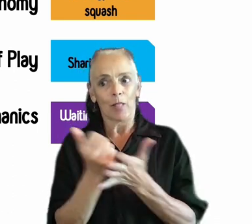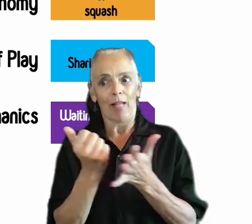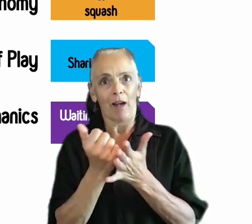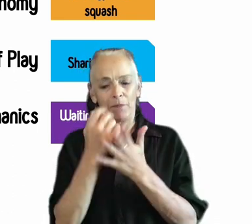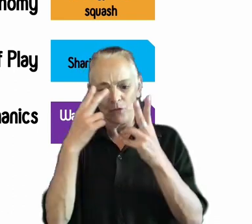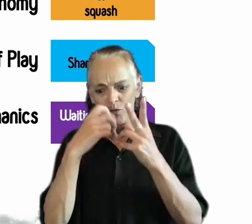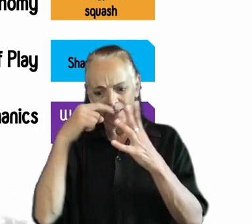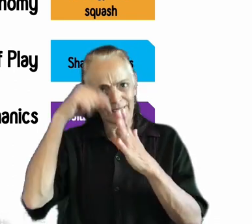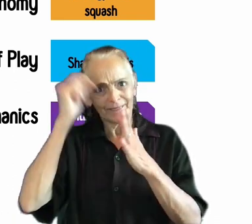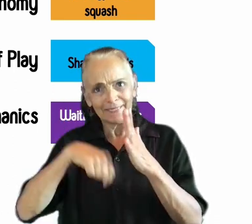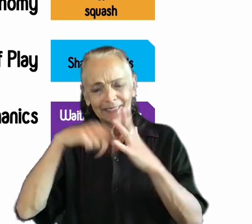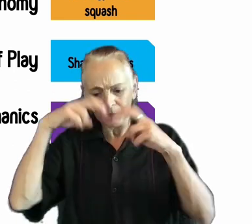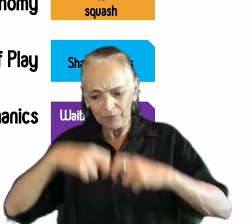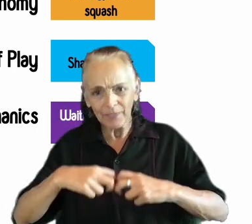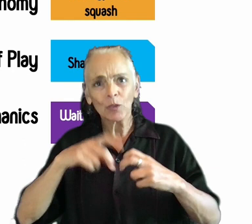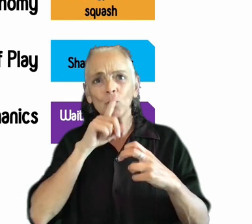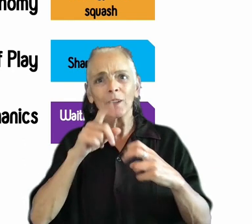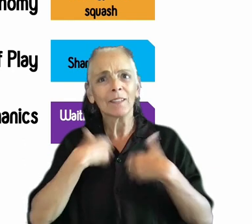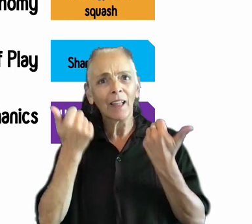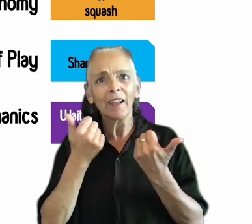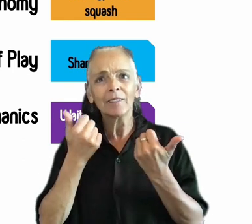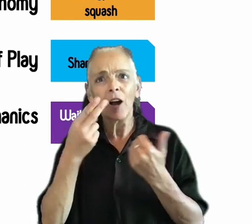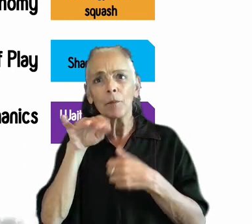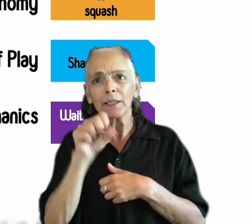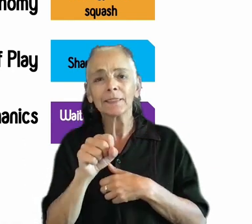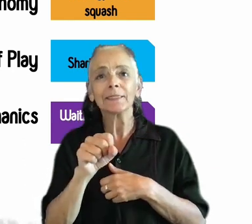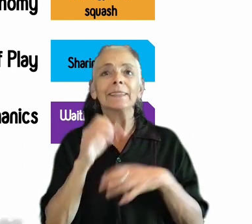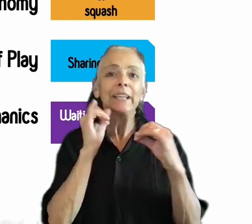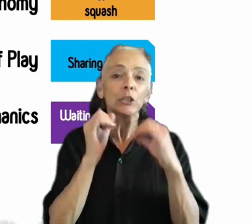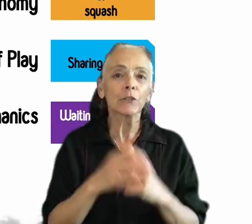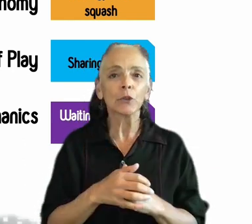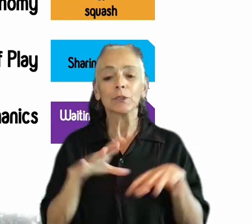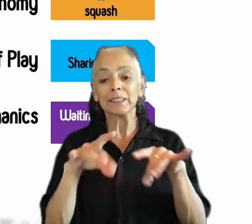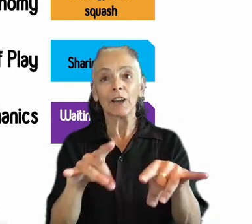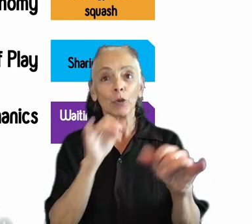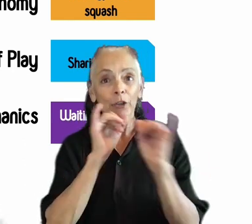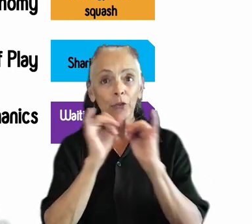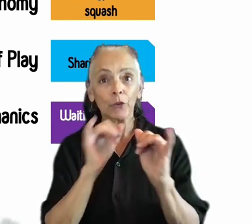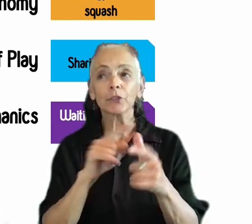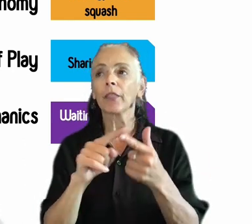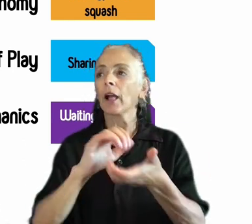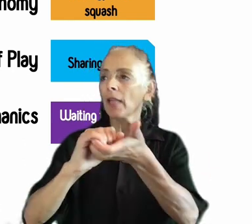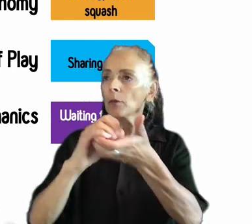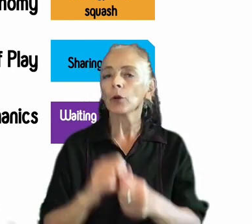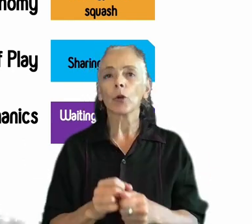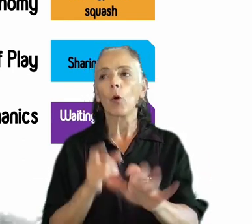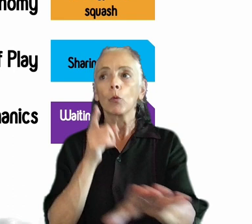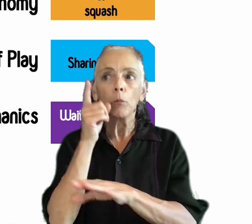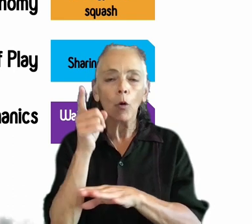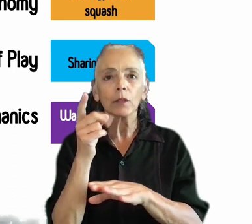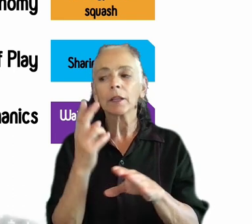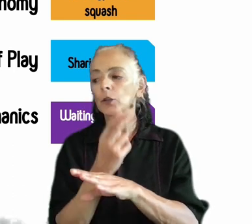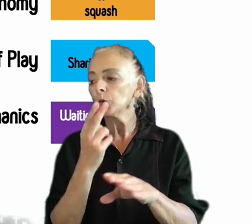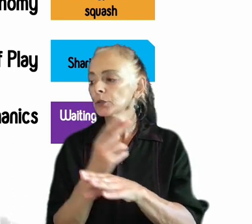life hobbies through say like interviews discovery interviews you can then work collaboratively and remotely using a tool like mural